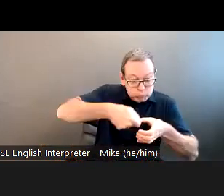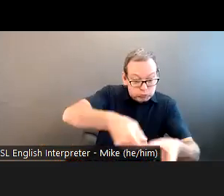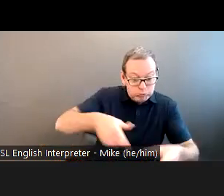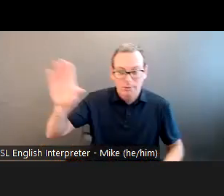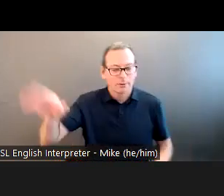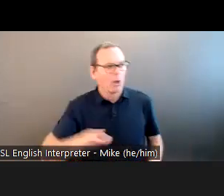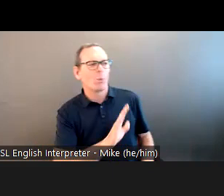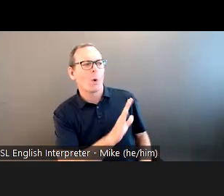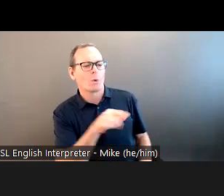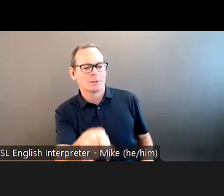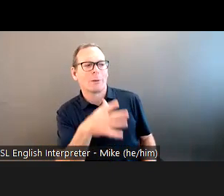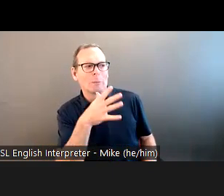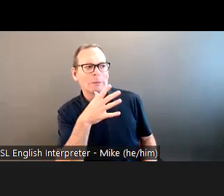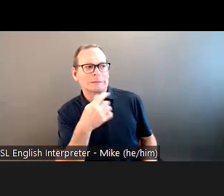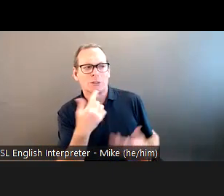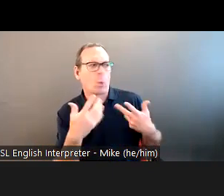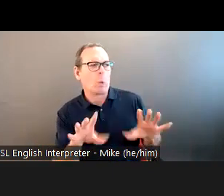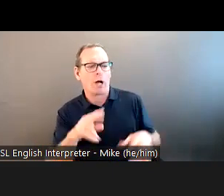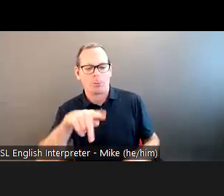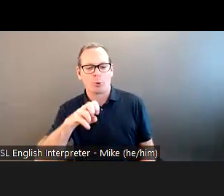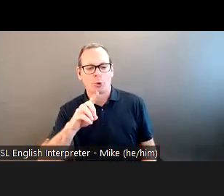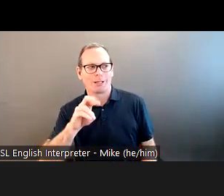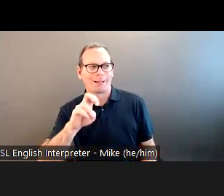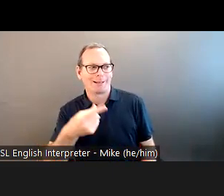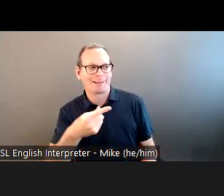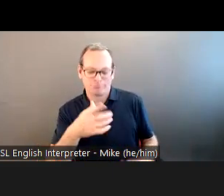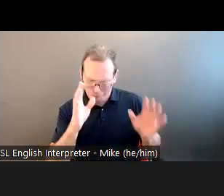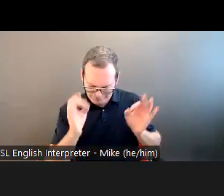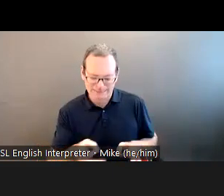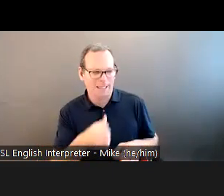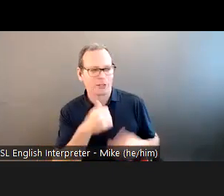that context would change, but you can look at it.